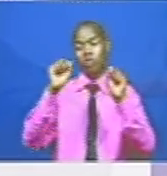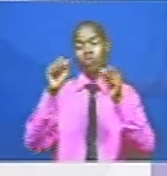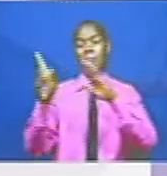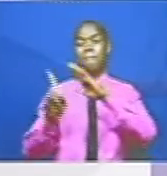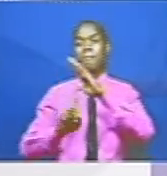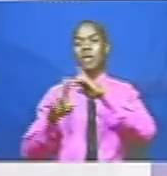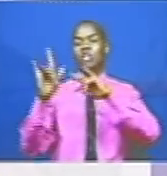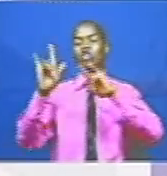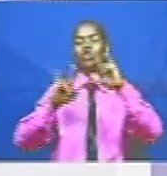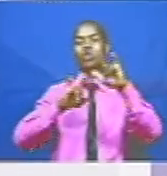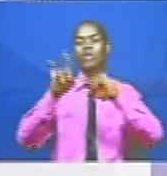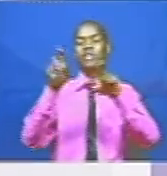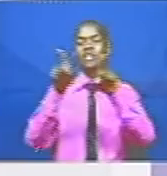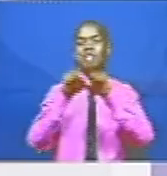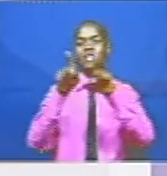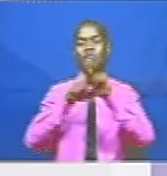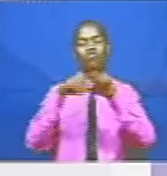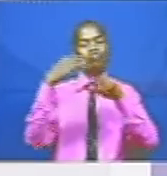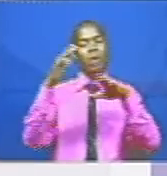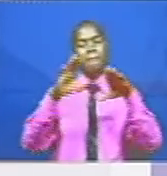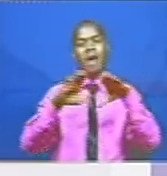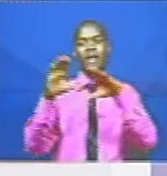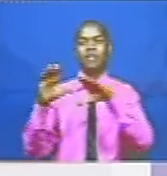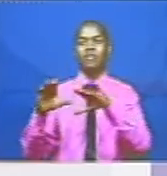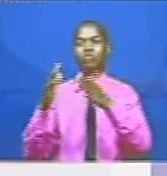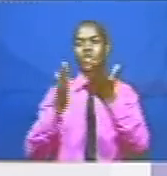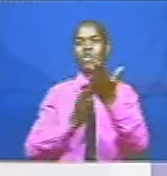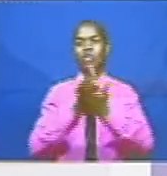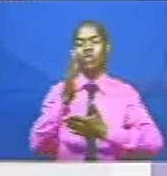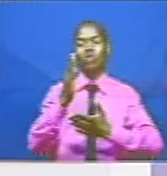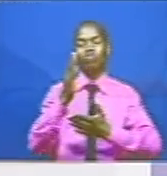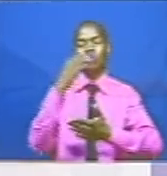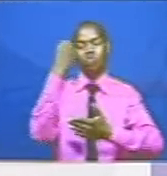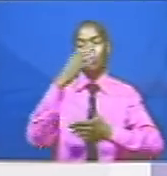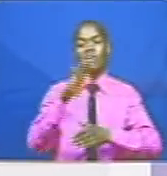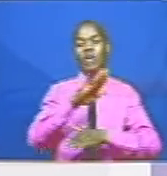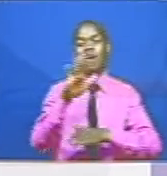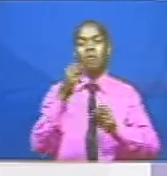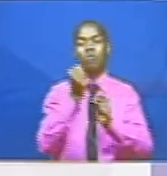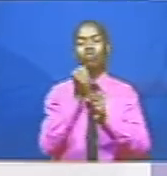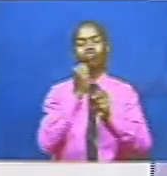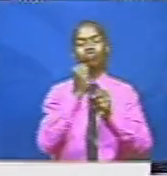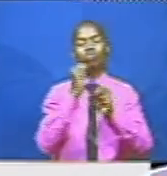Tourism and market through the Magical Kenya, they can work hand in hand